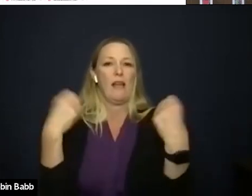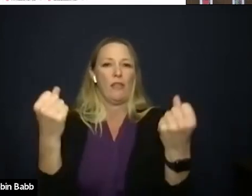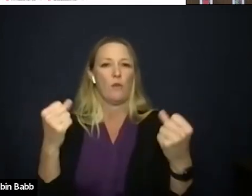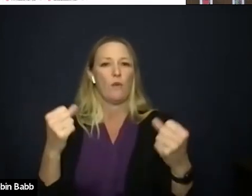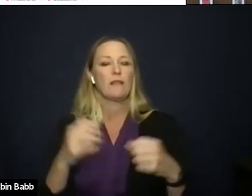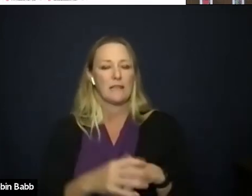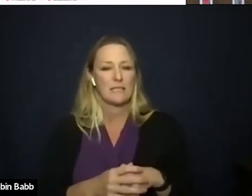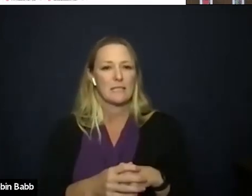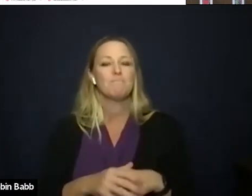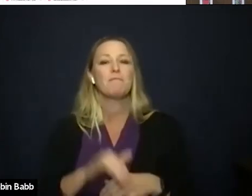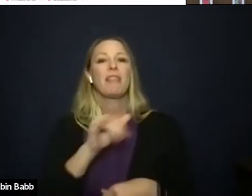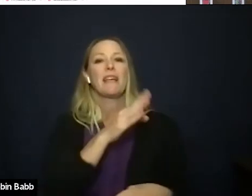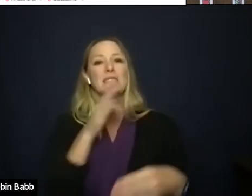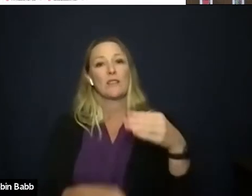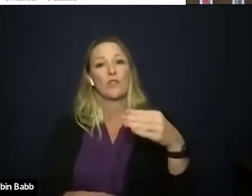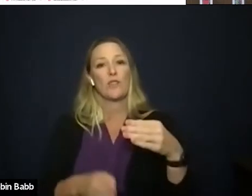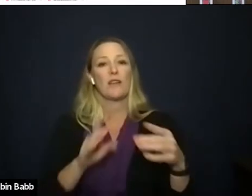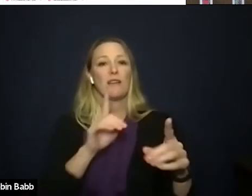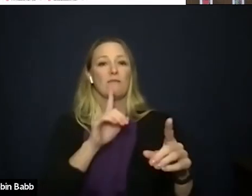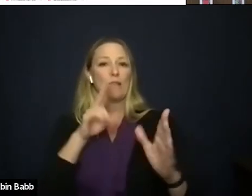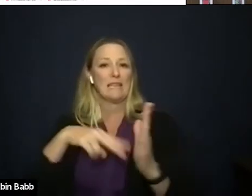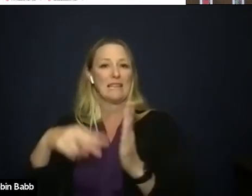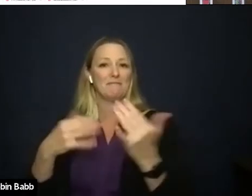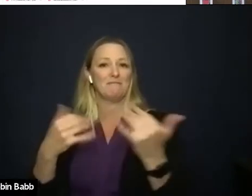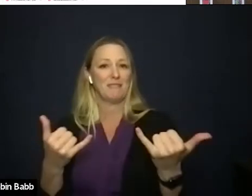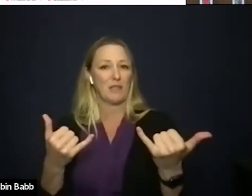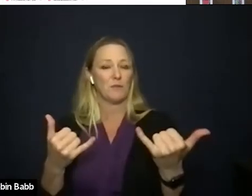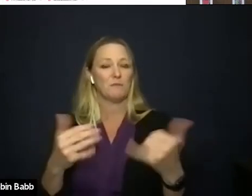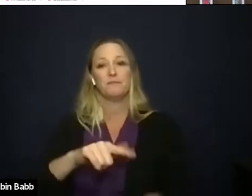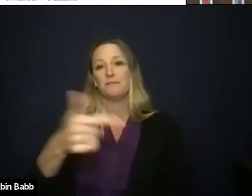that concludes reading of the resolution madam president